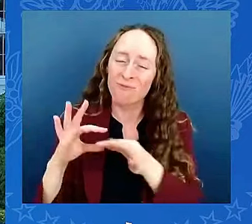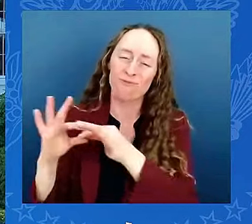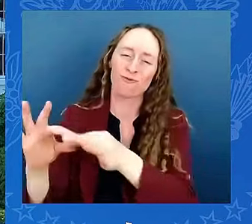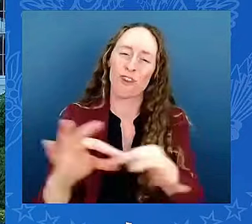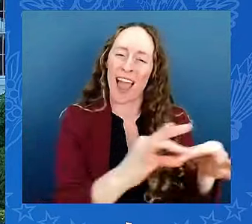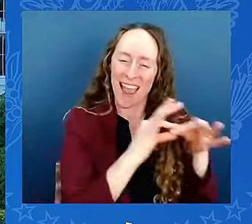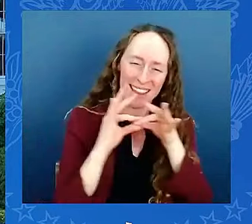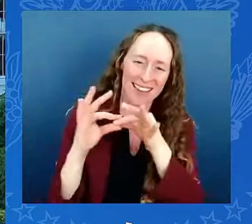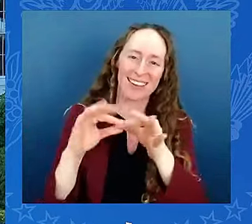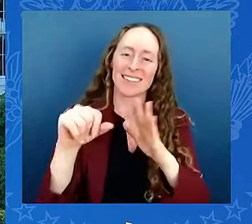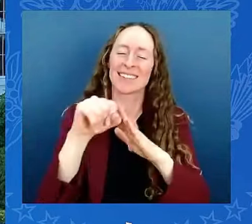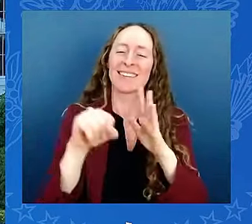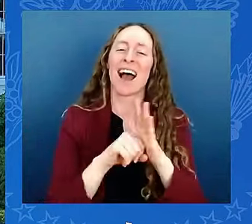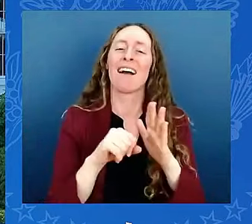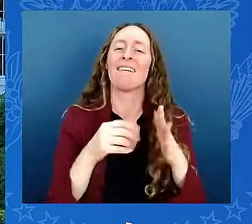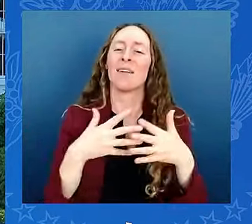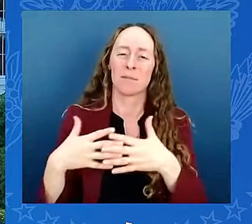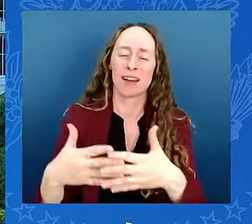And there is